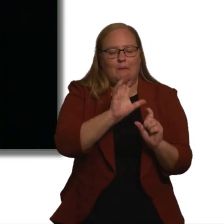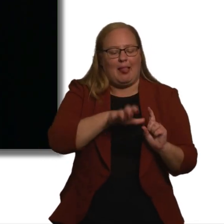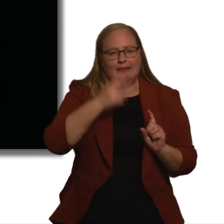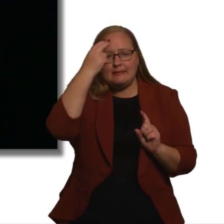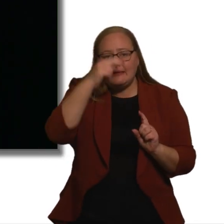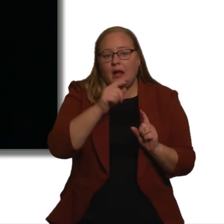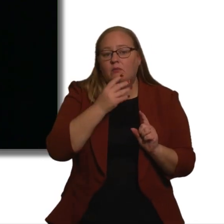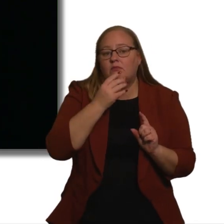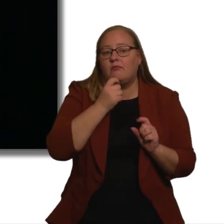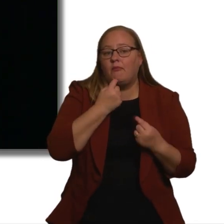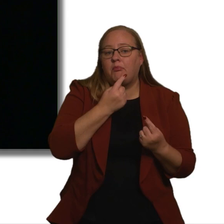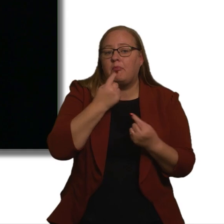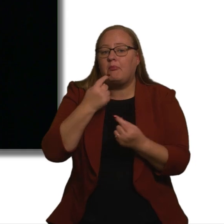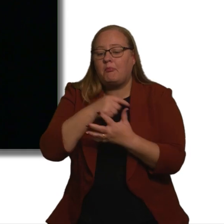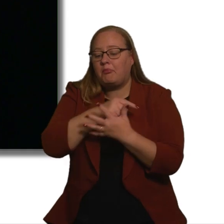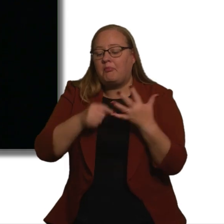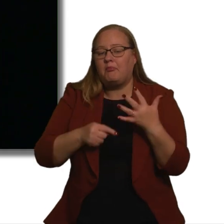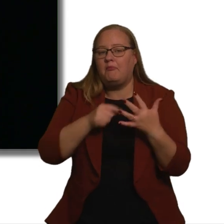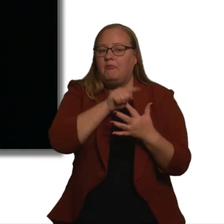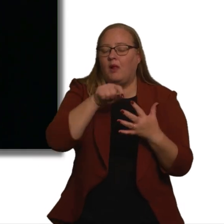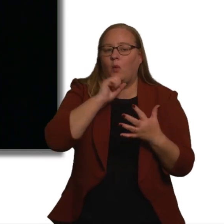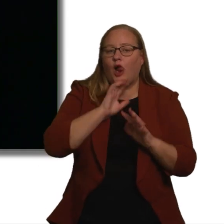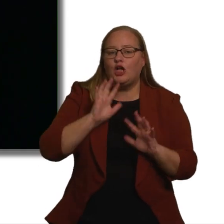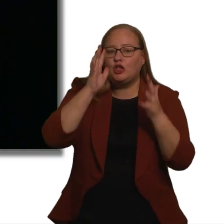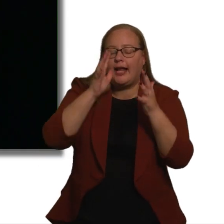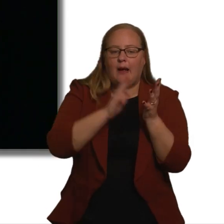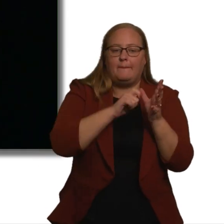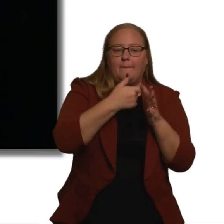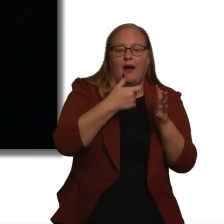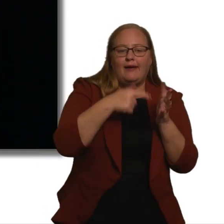won't hear them, but they can hear. So Market Harborough,